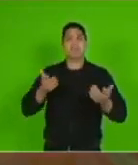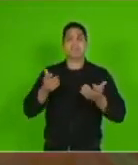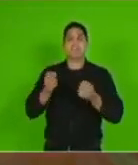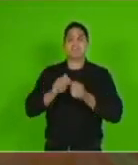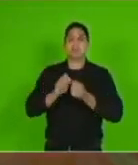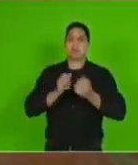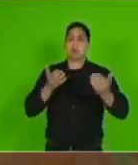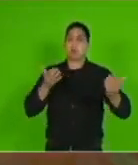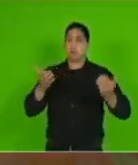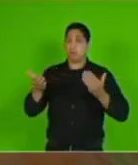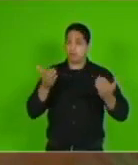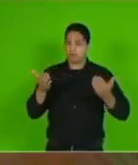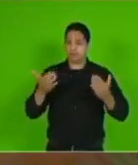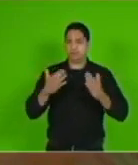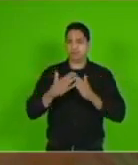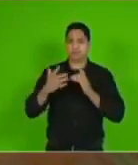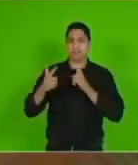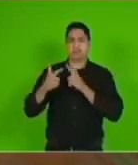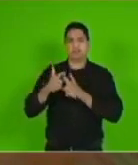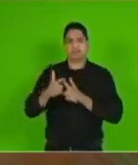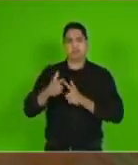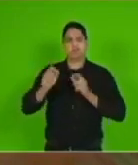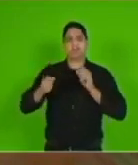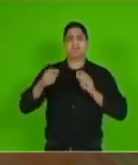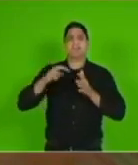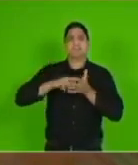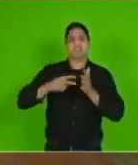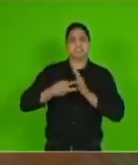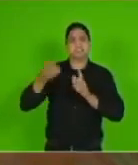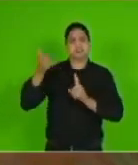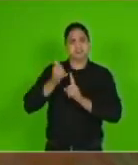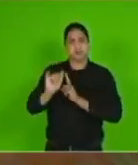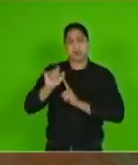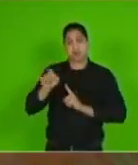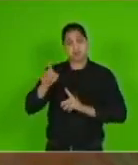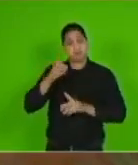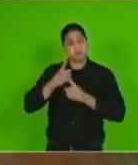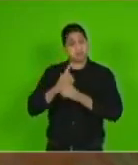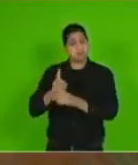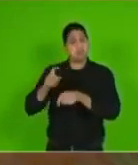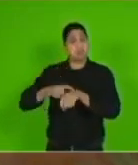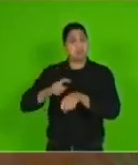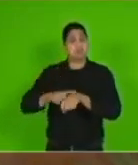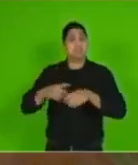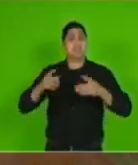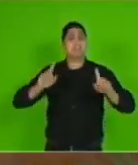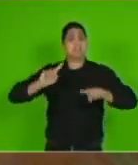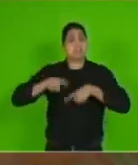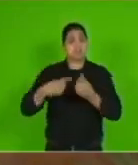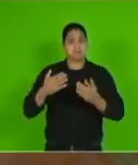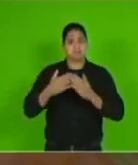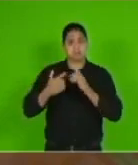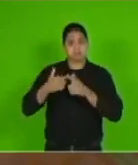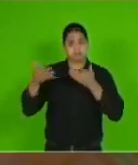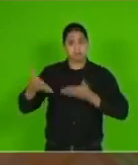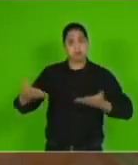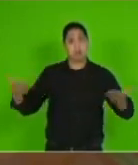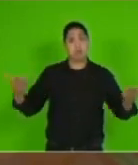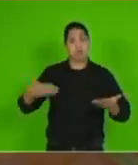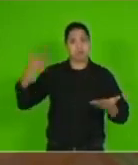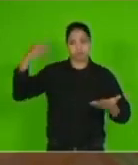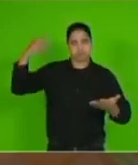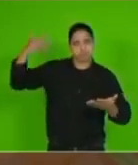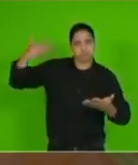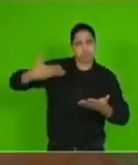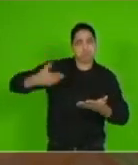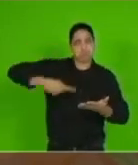And then later on, he makes the connection to the church of the prophecy. He talks to the